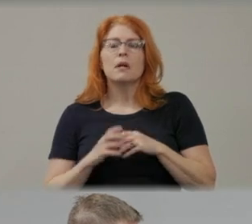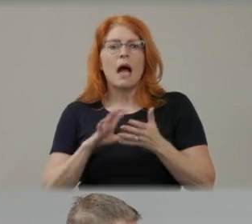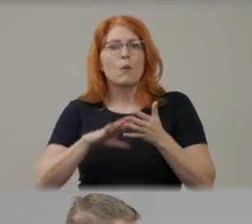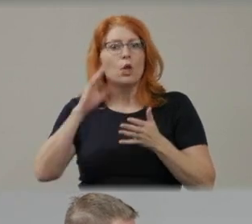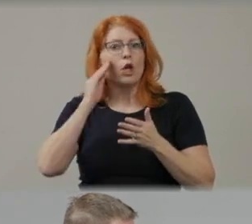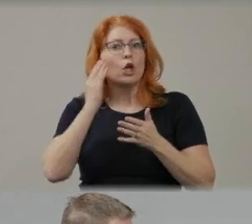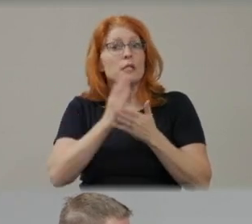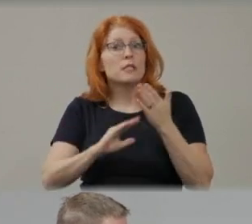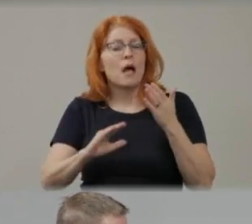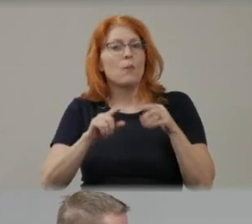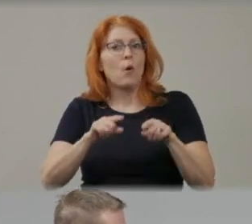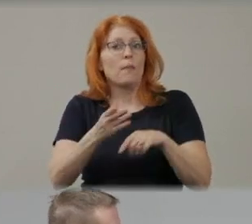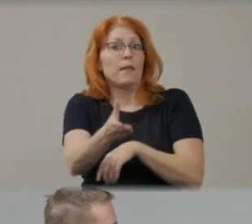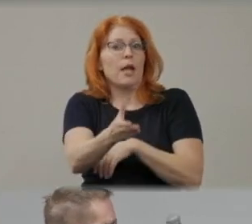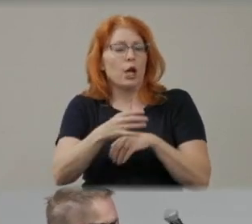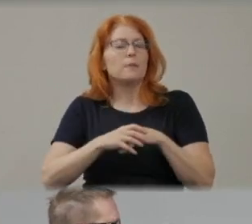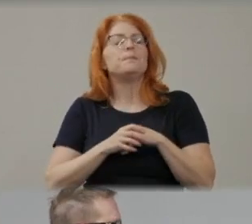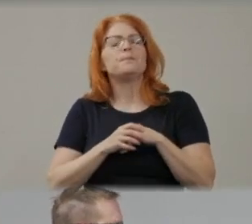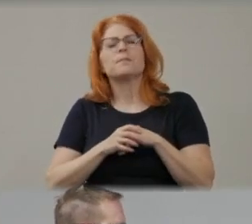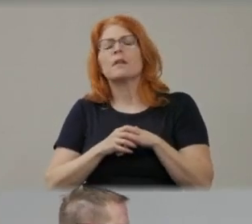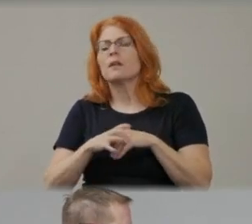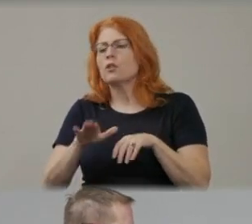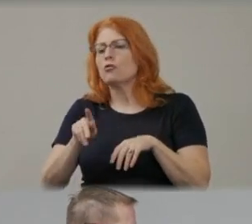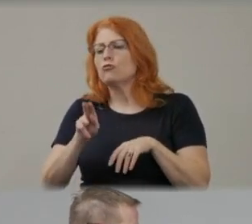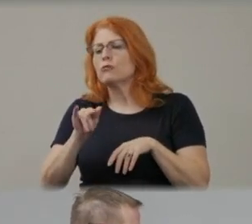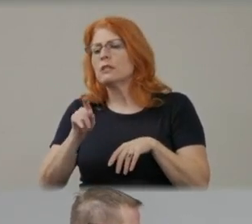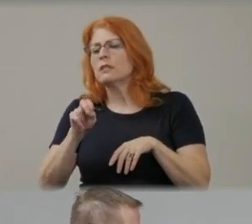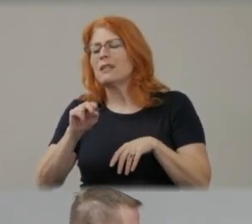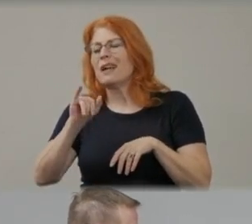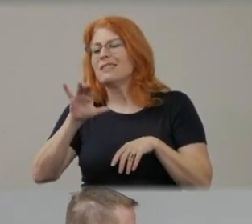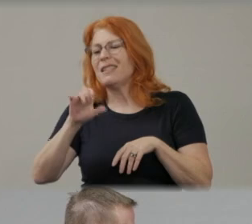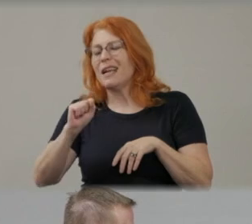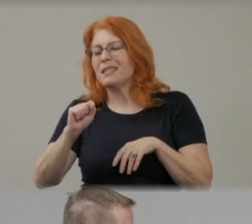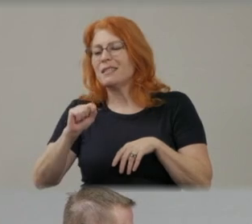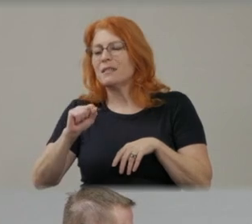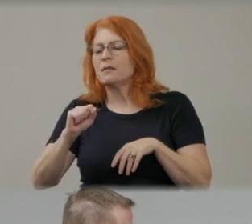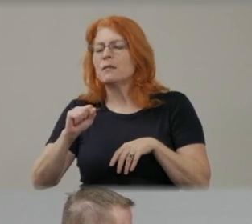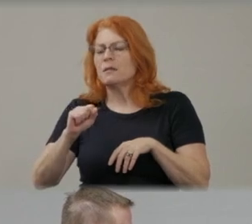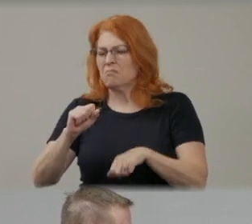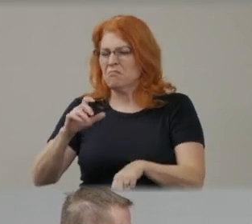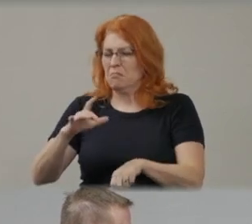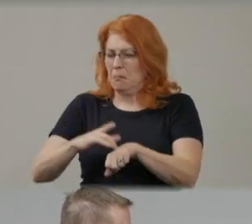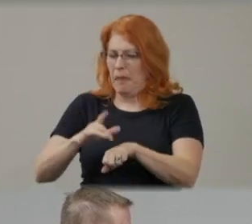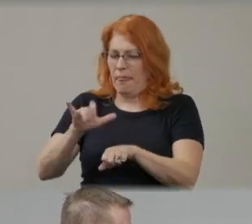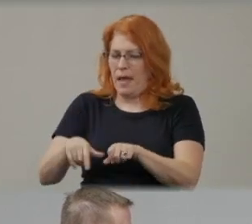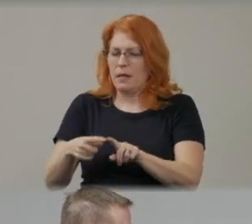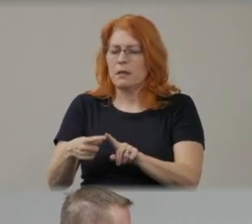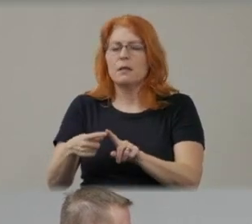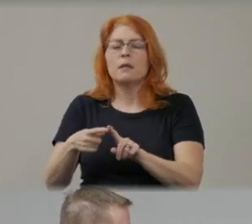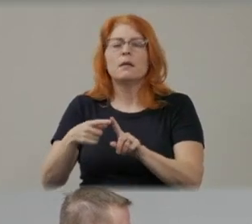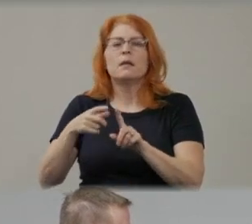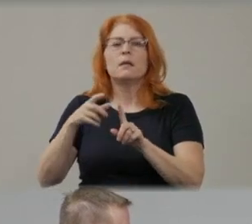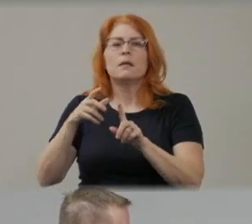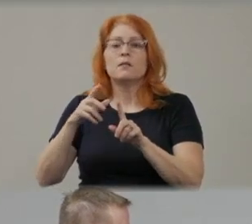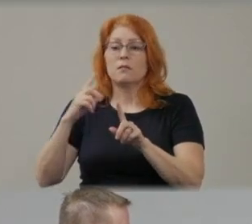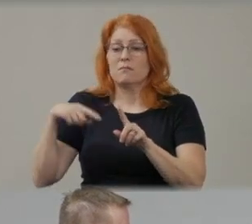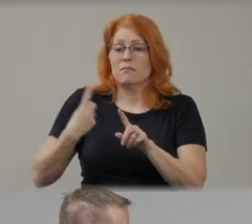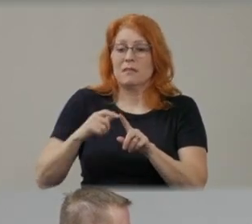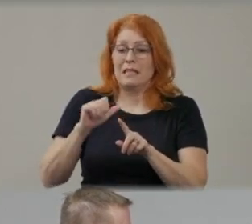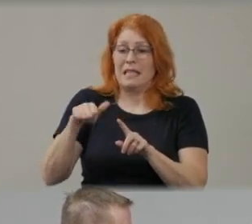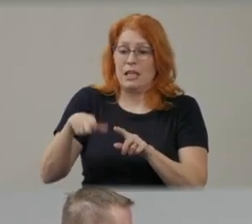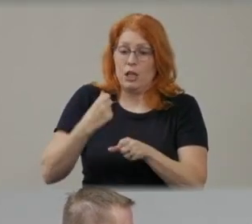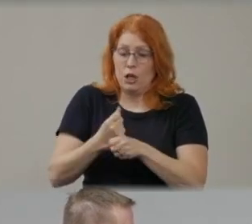there. So, Kristen, speaking of ICS, before we move on, for the last 10 years, we've